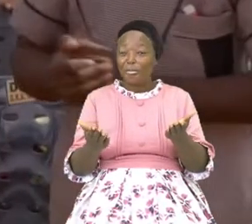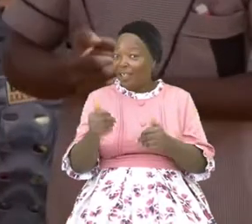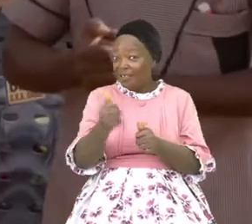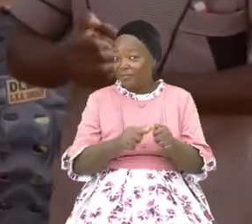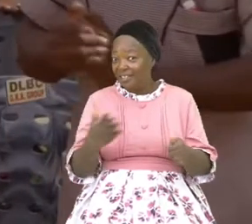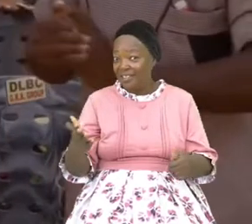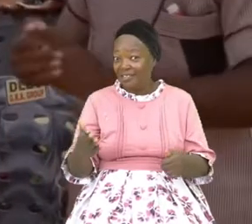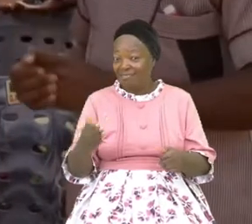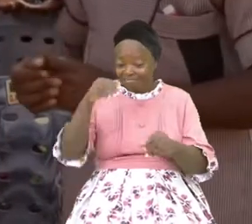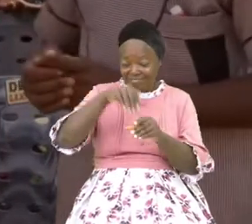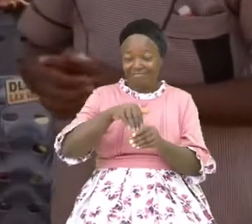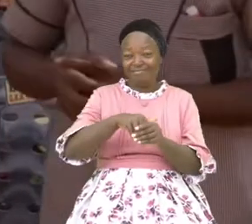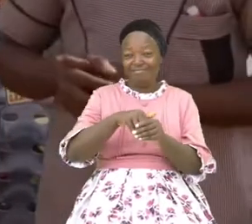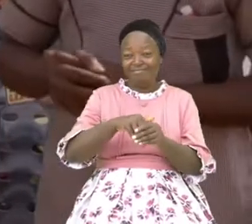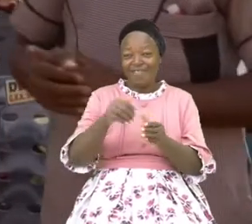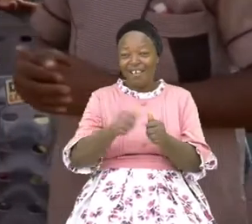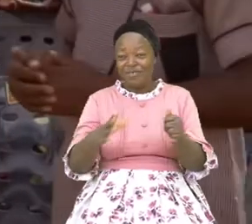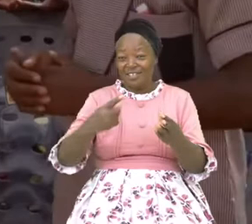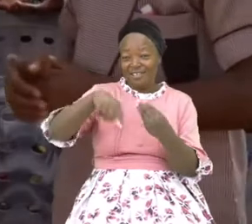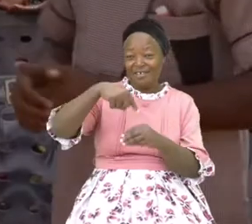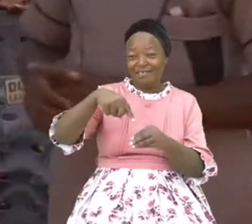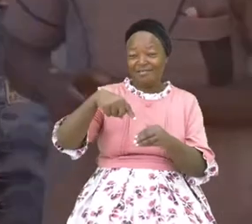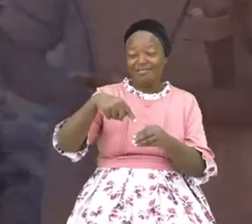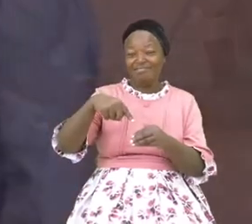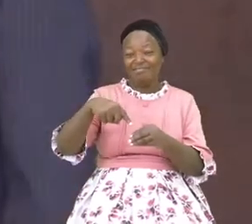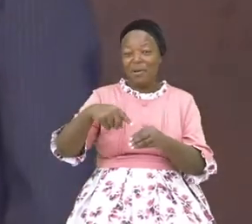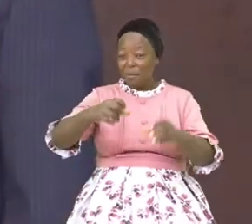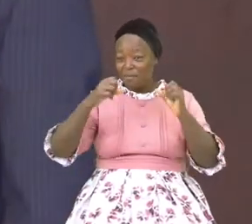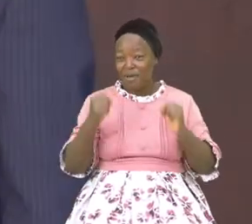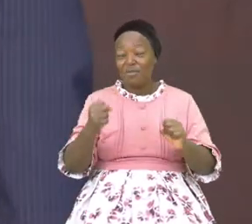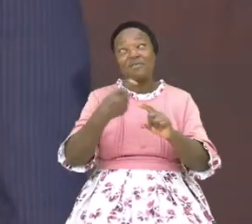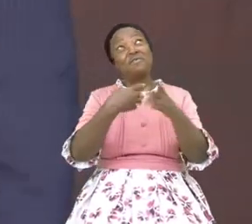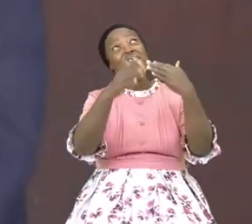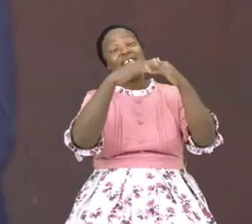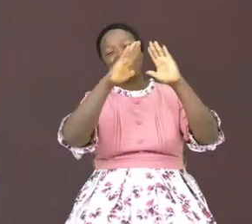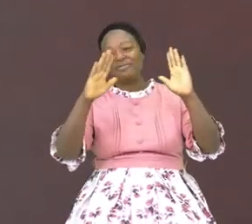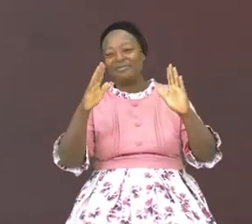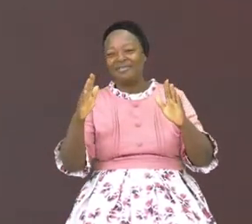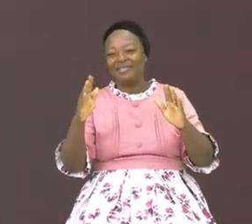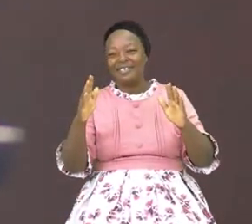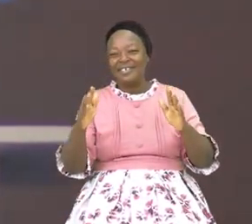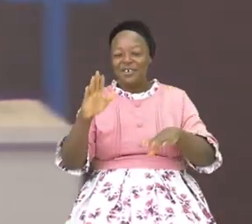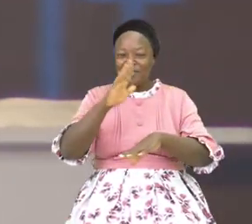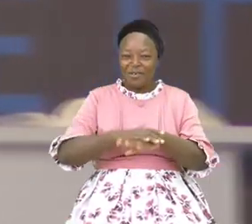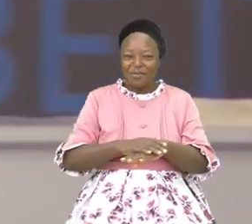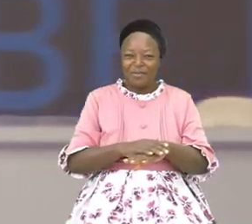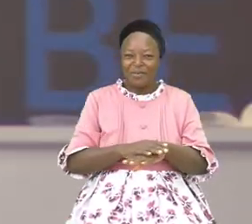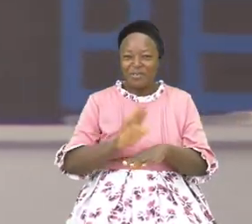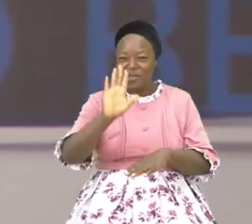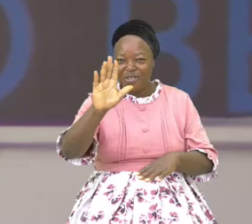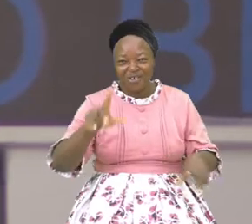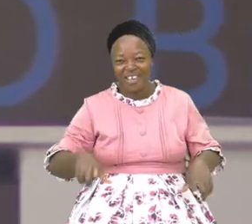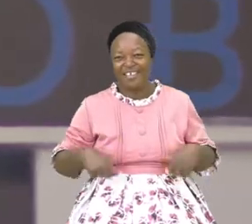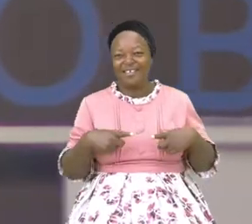Everything within, everything around, power from on high upon your life.